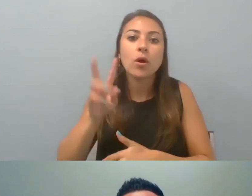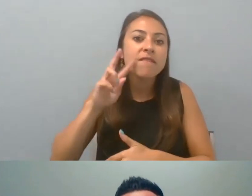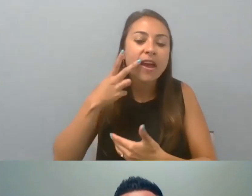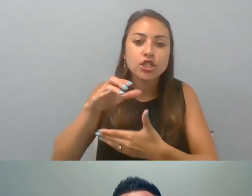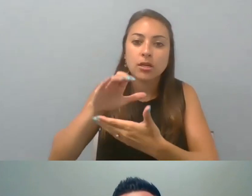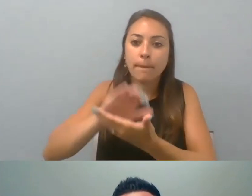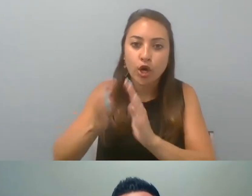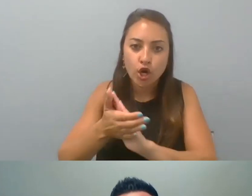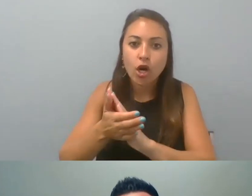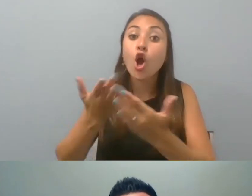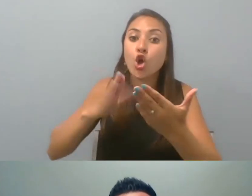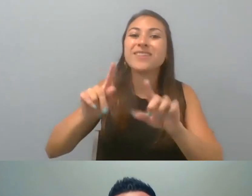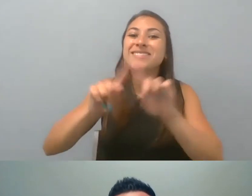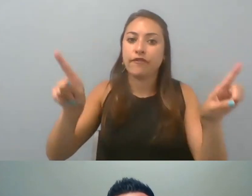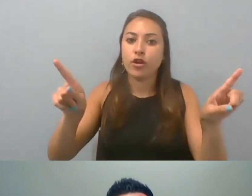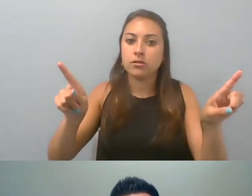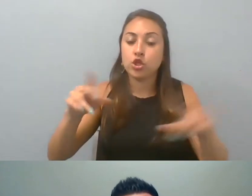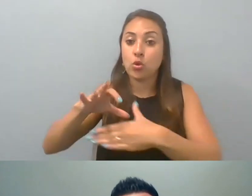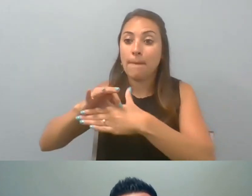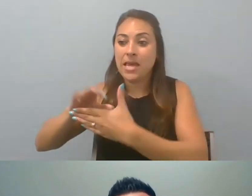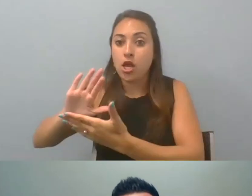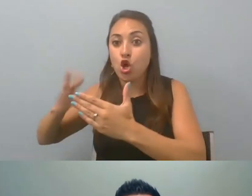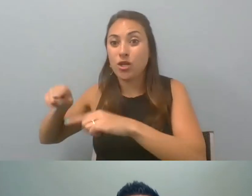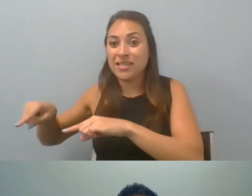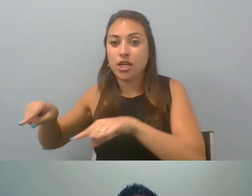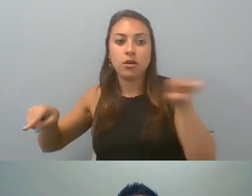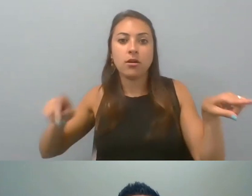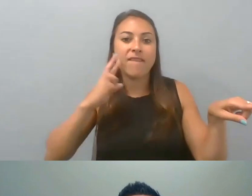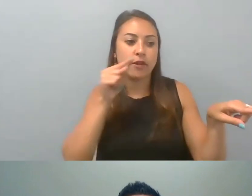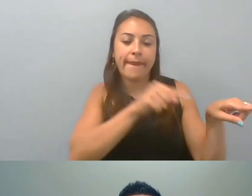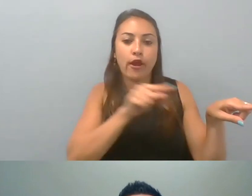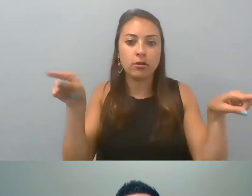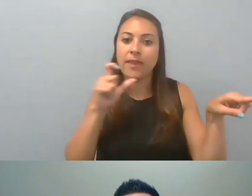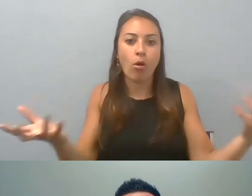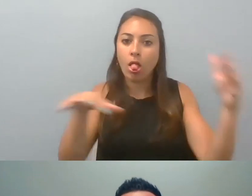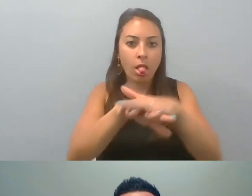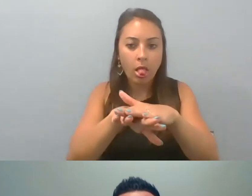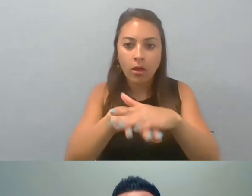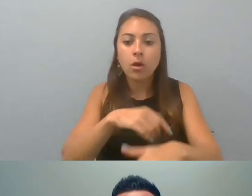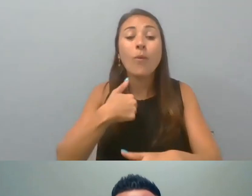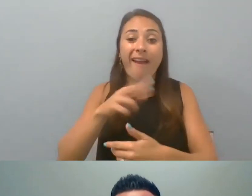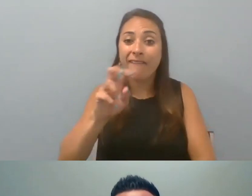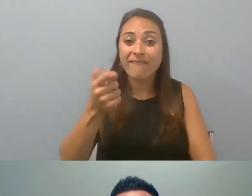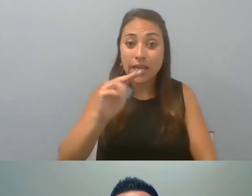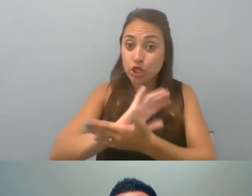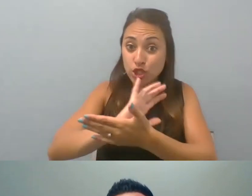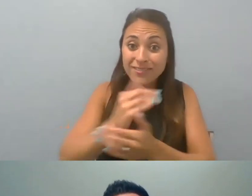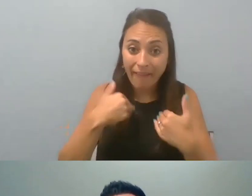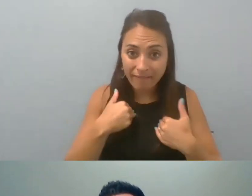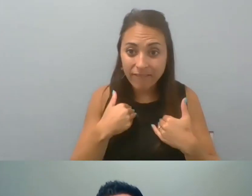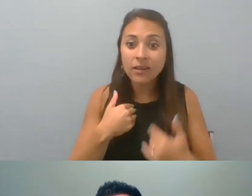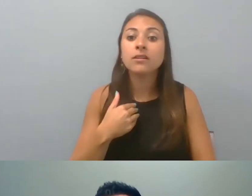flat tops. So there's no cross-contamination. They remain vegan. We have vegan cheese available if you want to go that route, and